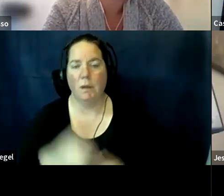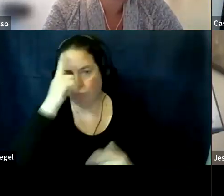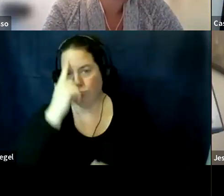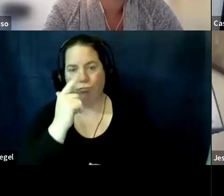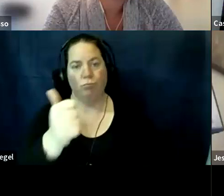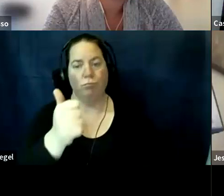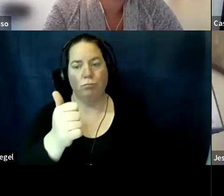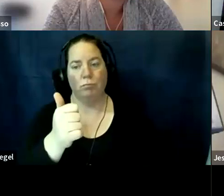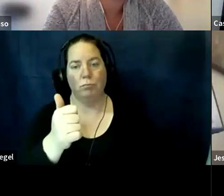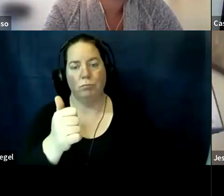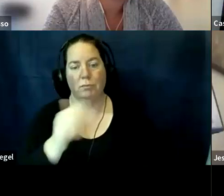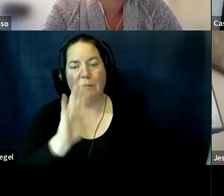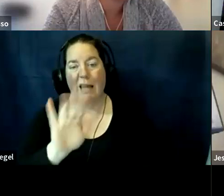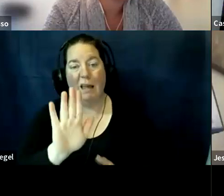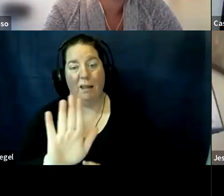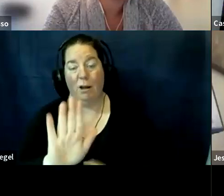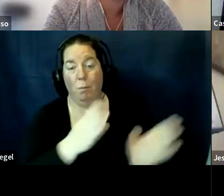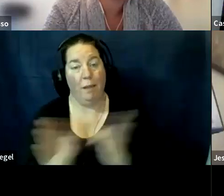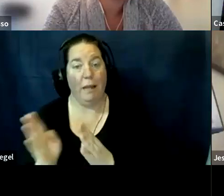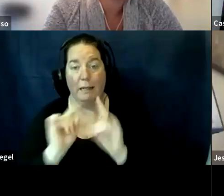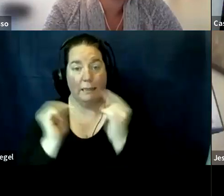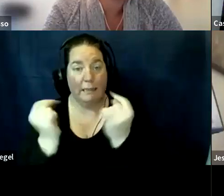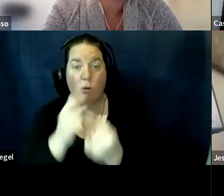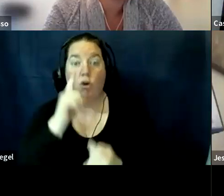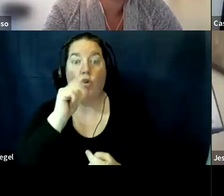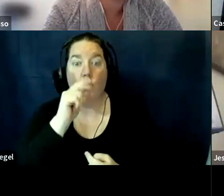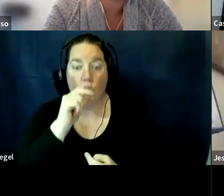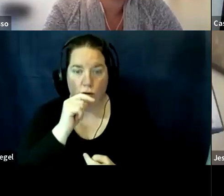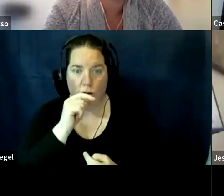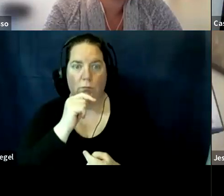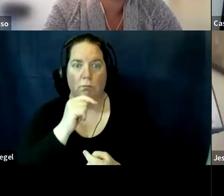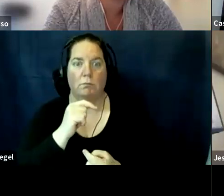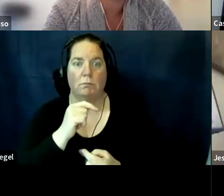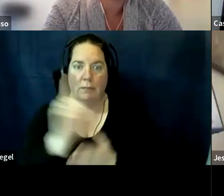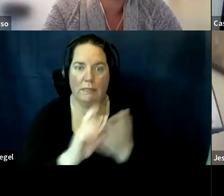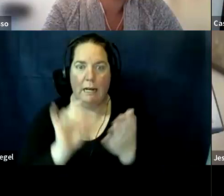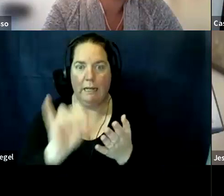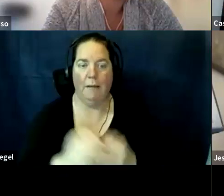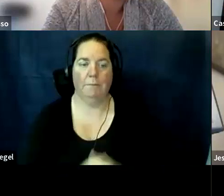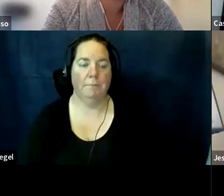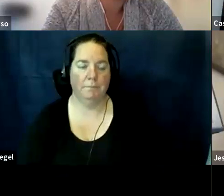individualized plan and team in terms of who's delivering that specially designed instruction.